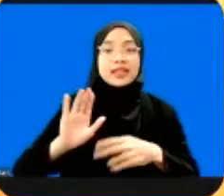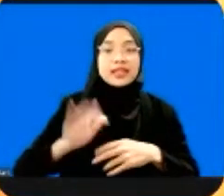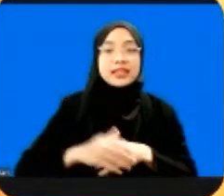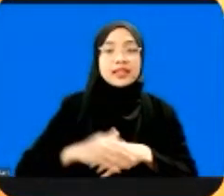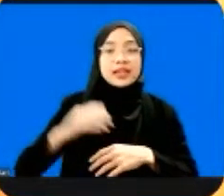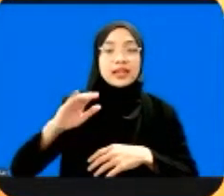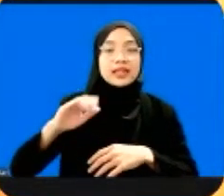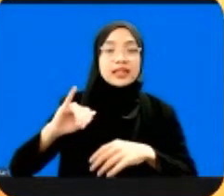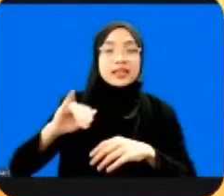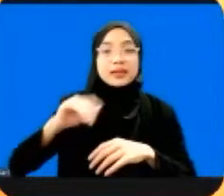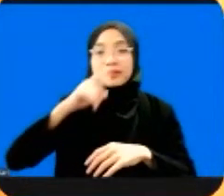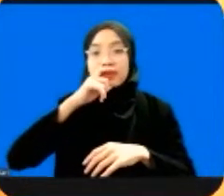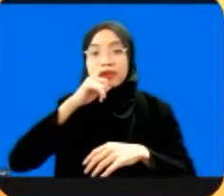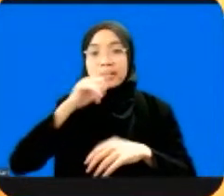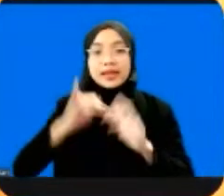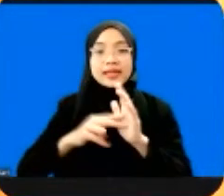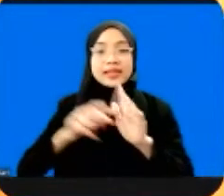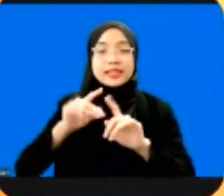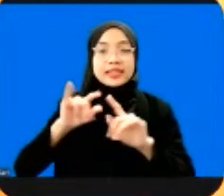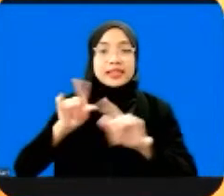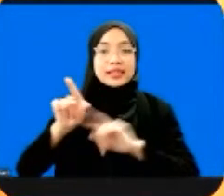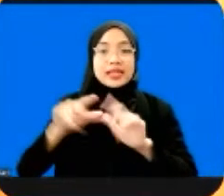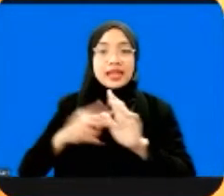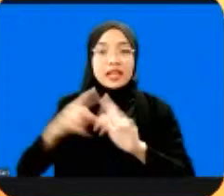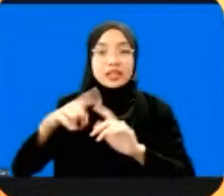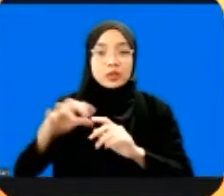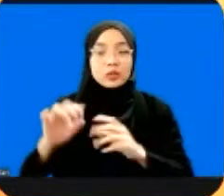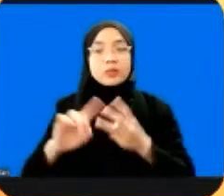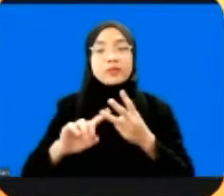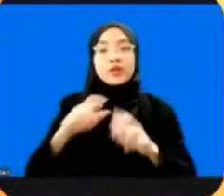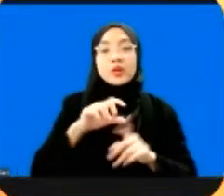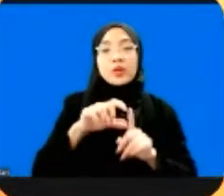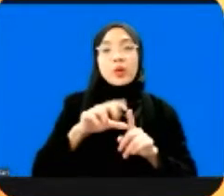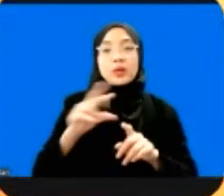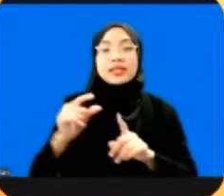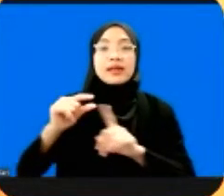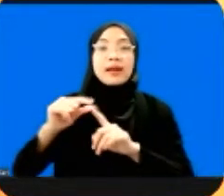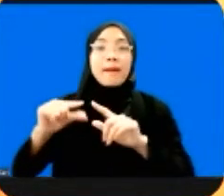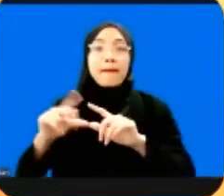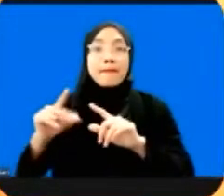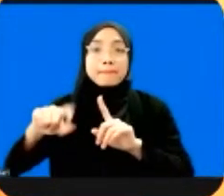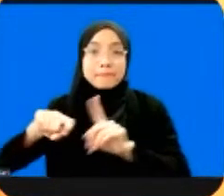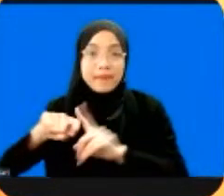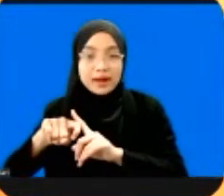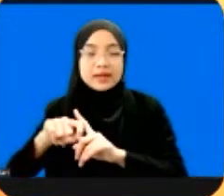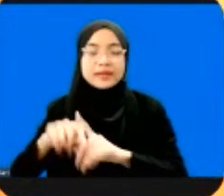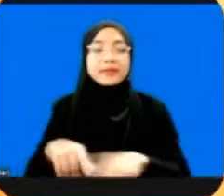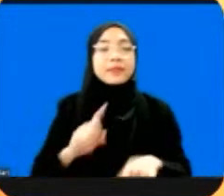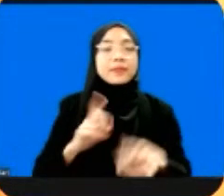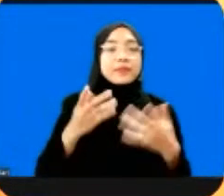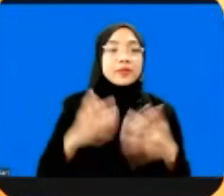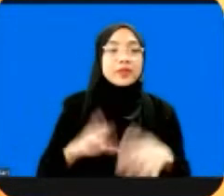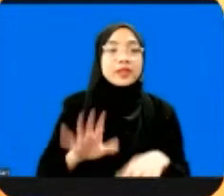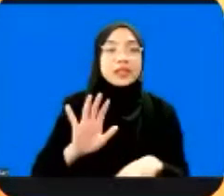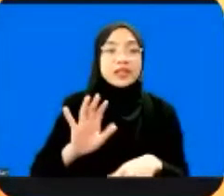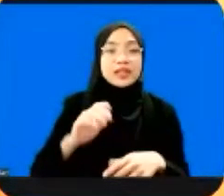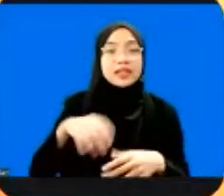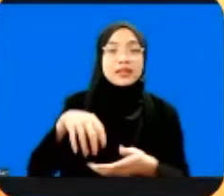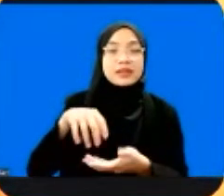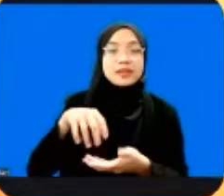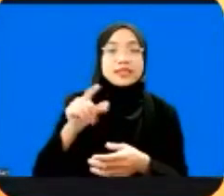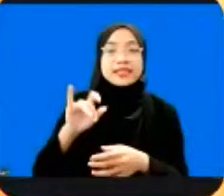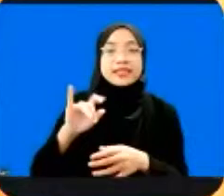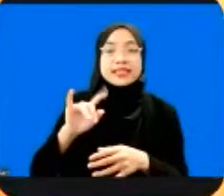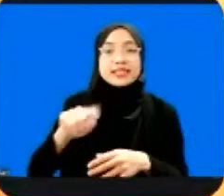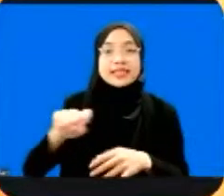and then maybe Rizky will continue from there. So the floor is yours. Thank you.